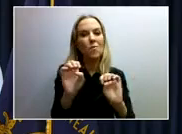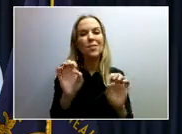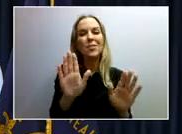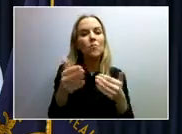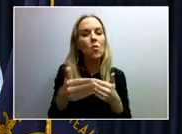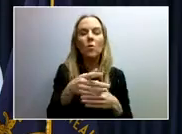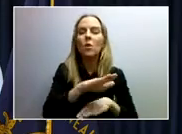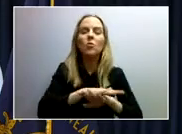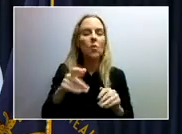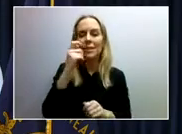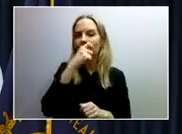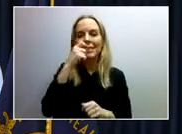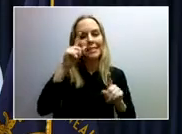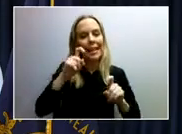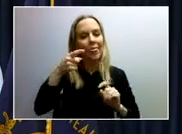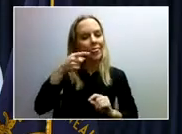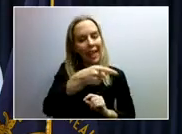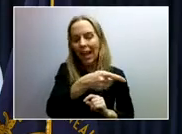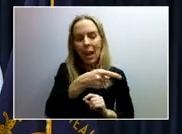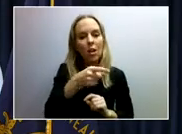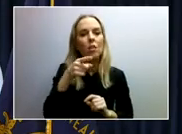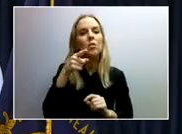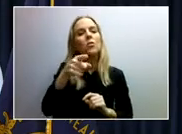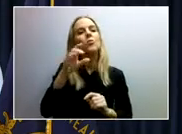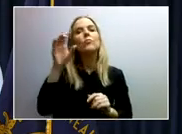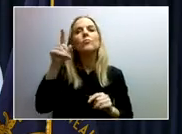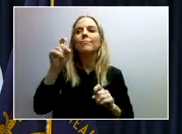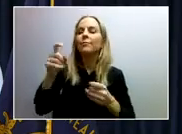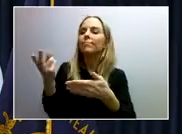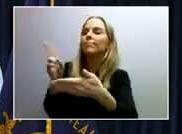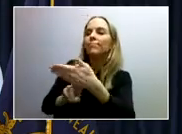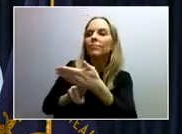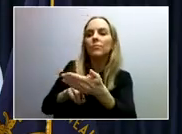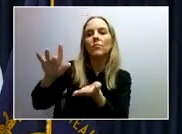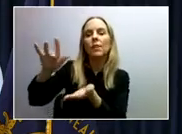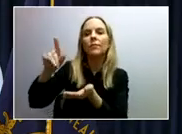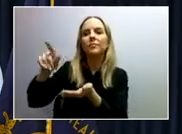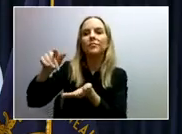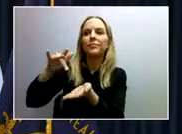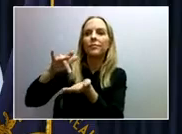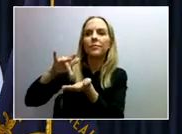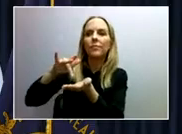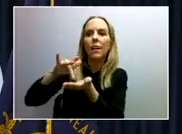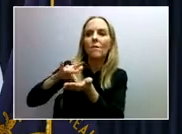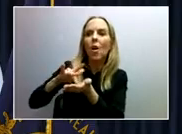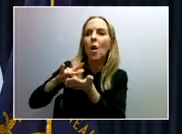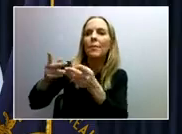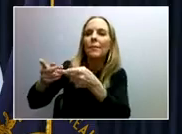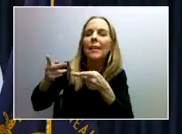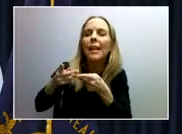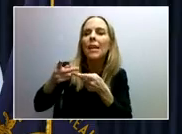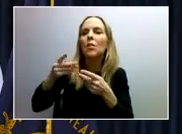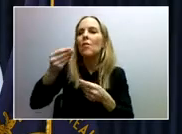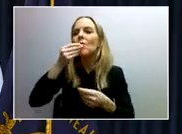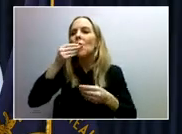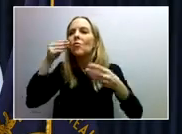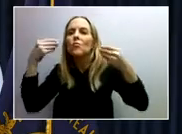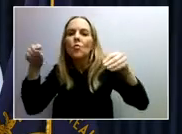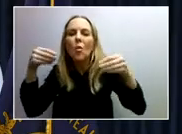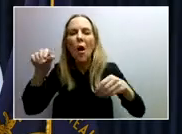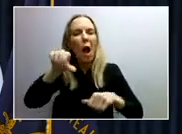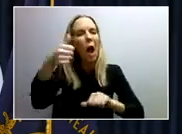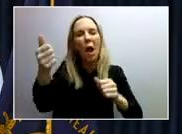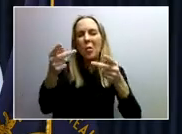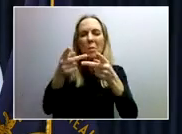sure you look to sign up at a pharmacy or at a grocery store. So many other places you can